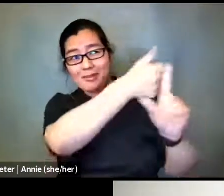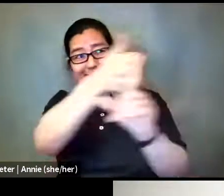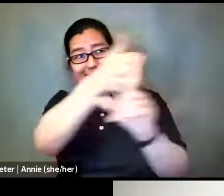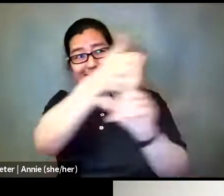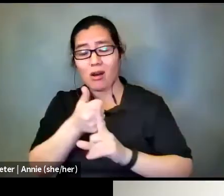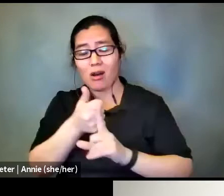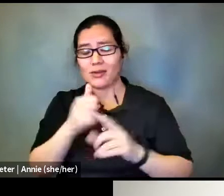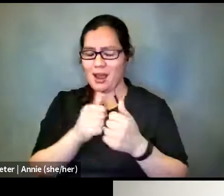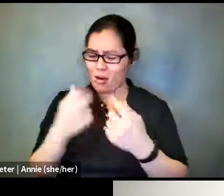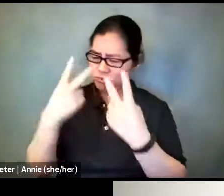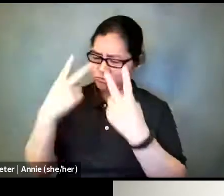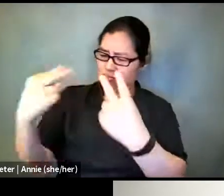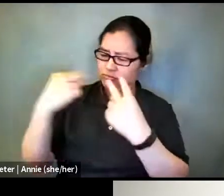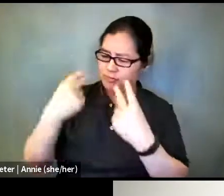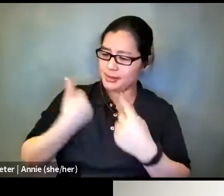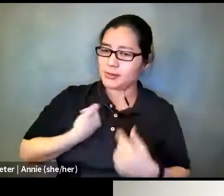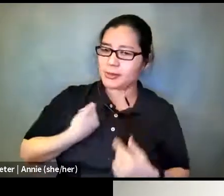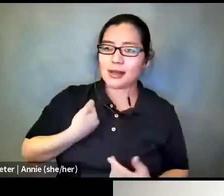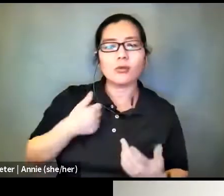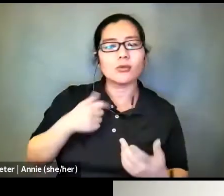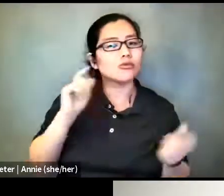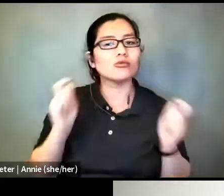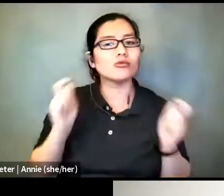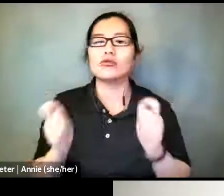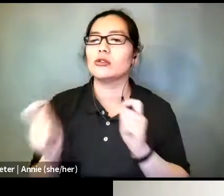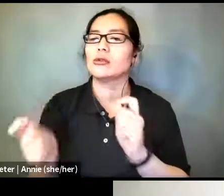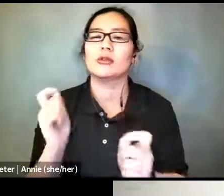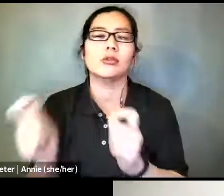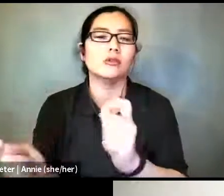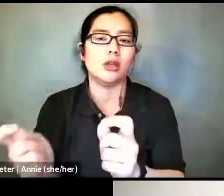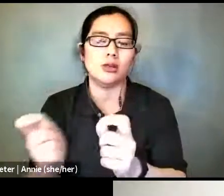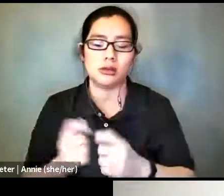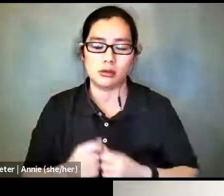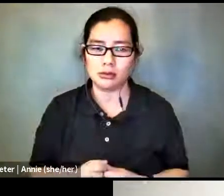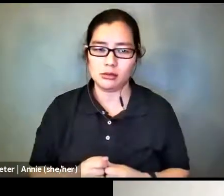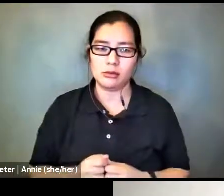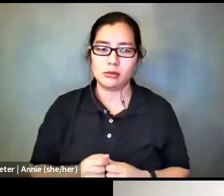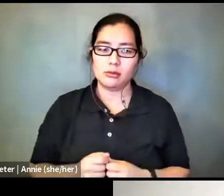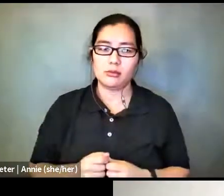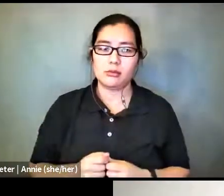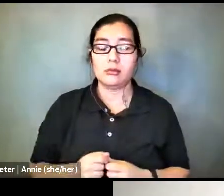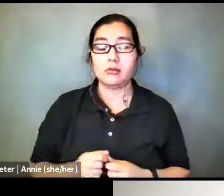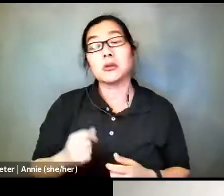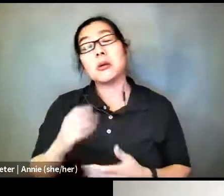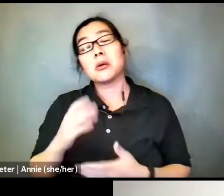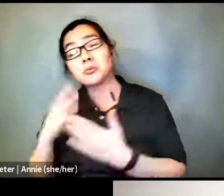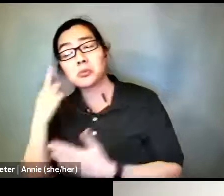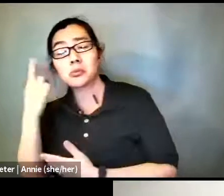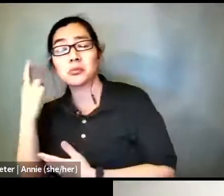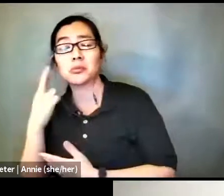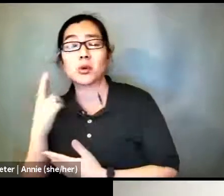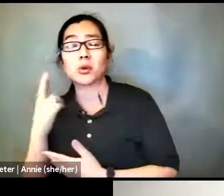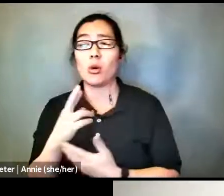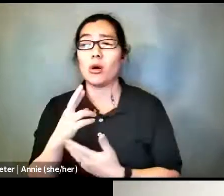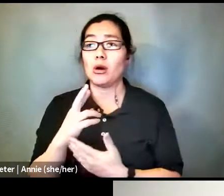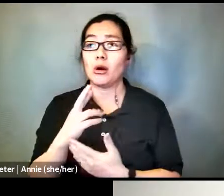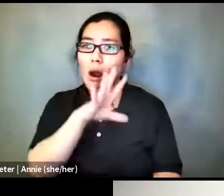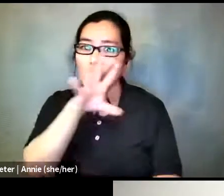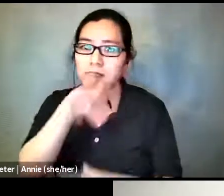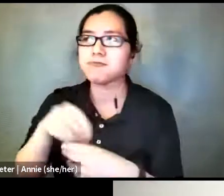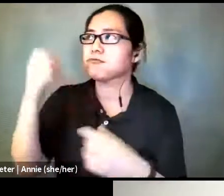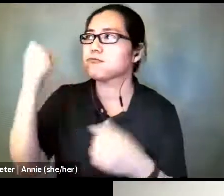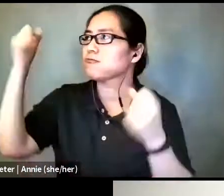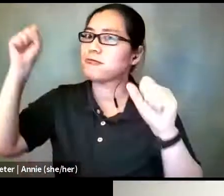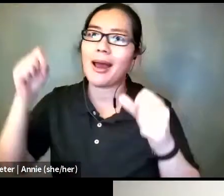always changing. And in part because we're taking action and moving things forward. Might be not